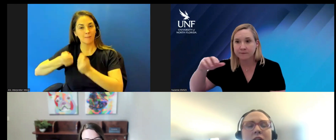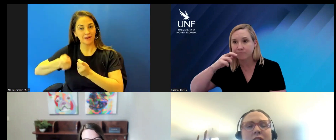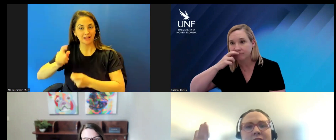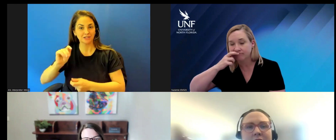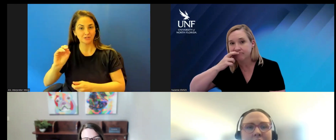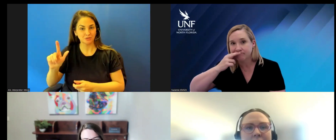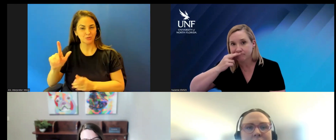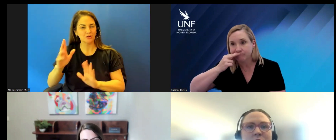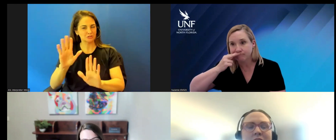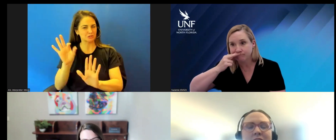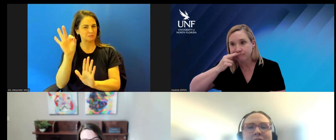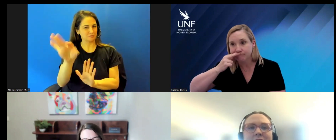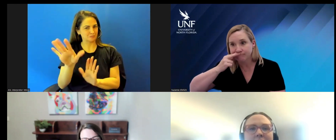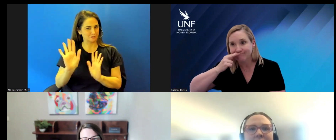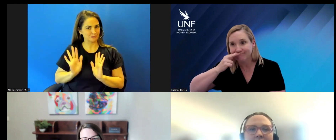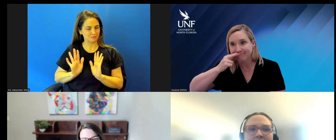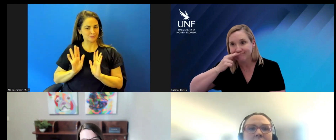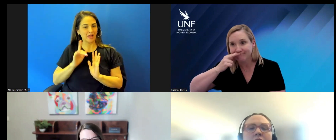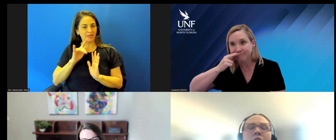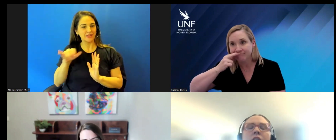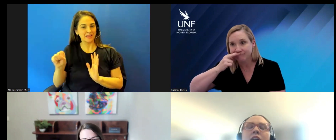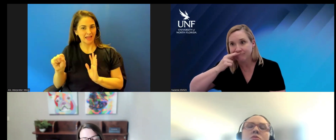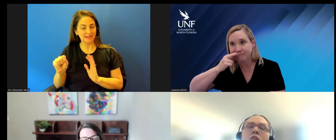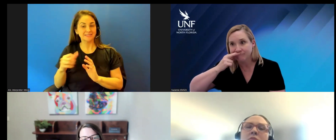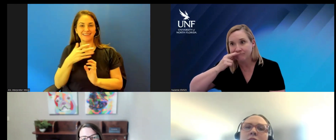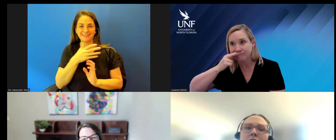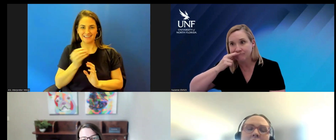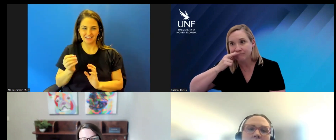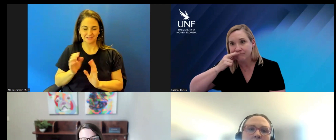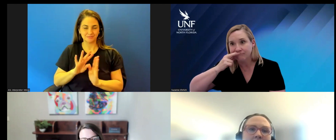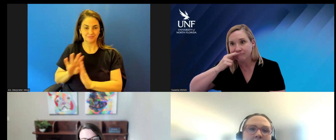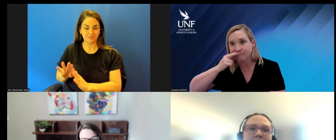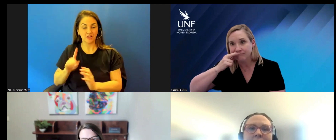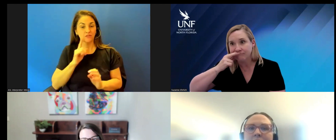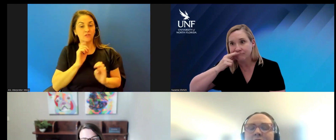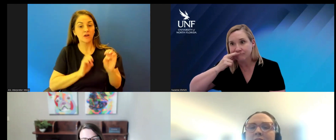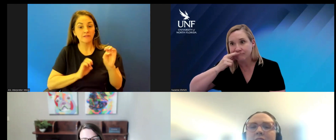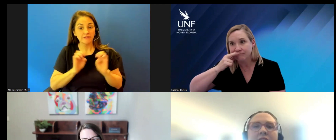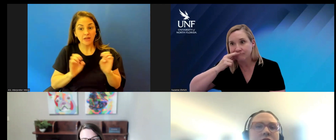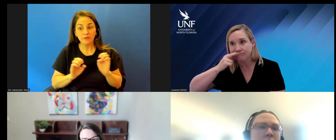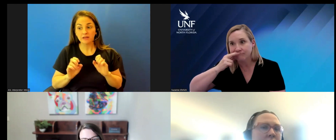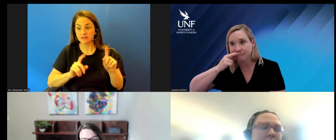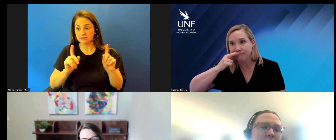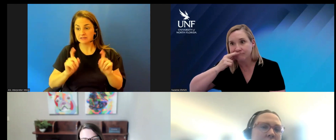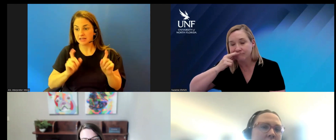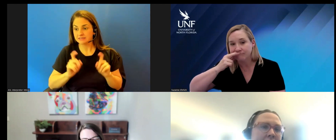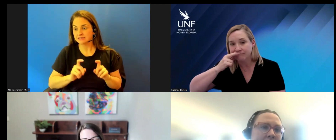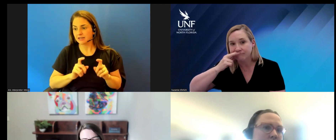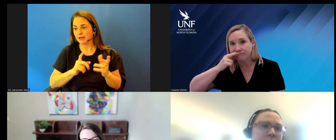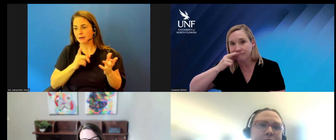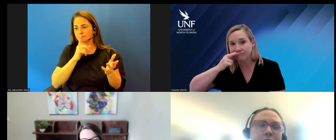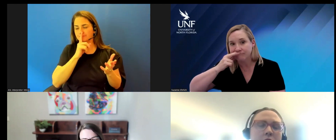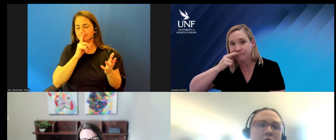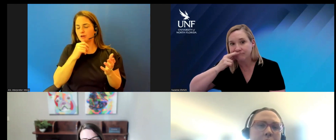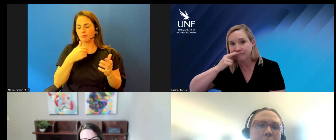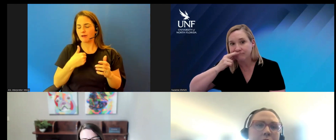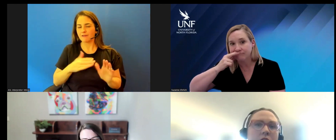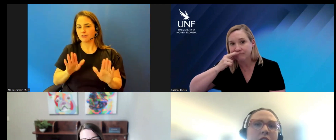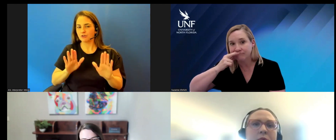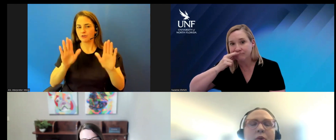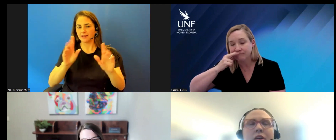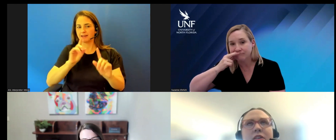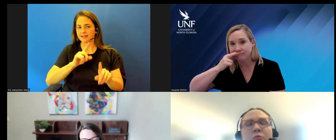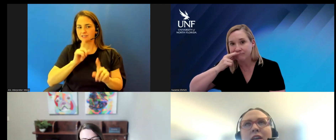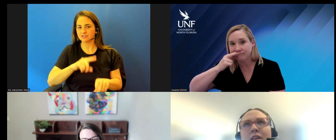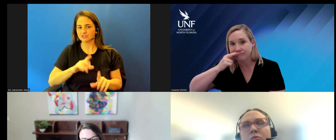So I want to say that. So I think it's a yes and. In terms of evaluating and testing, I don't have a great answer for people.